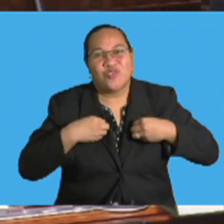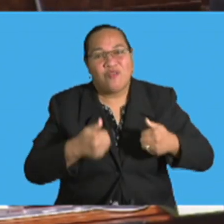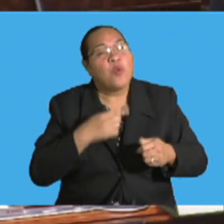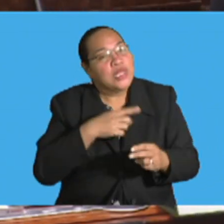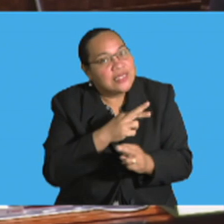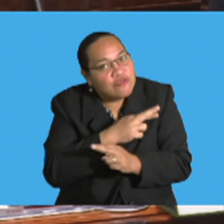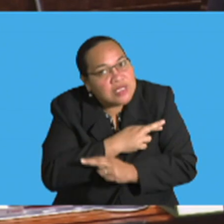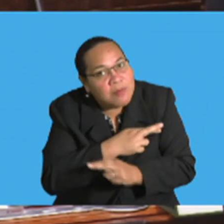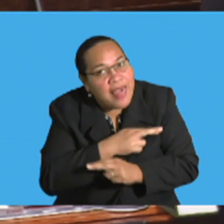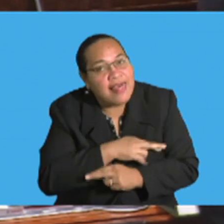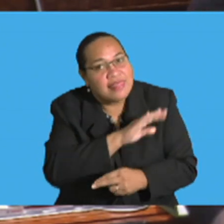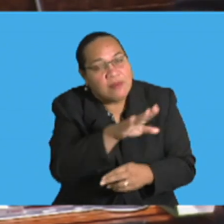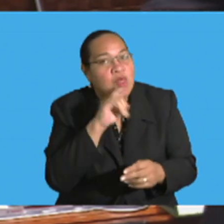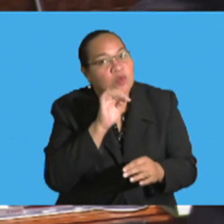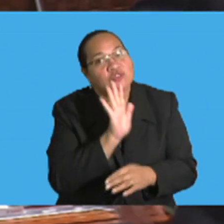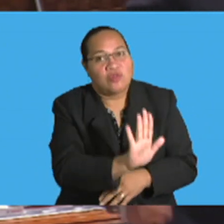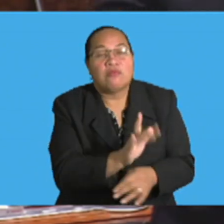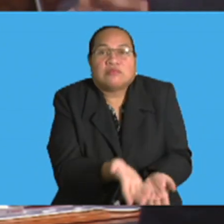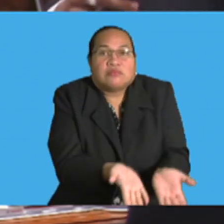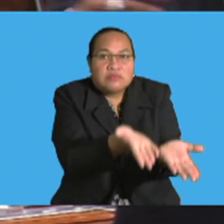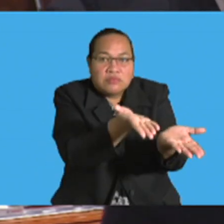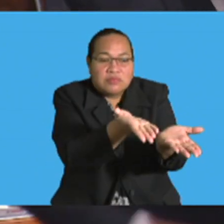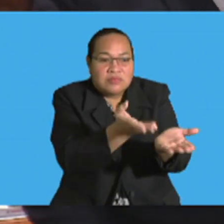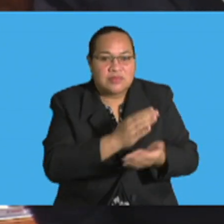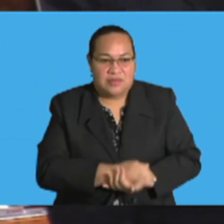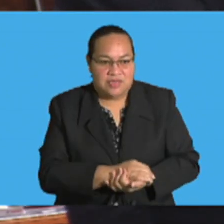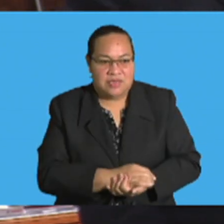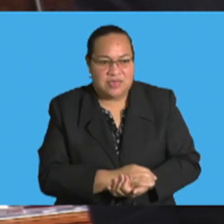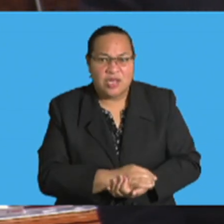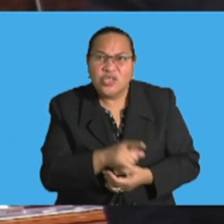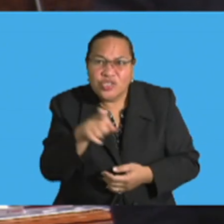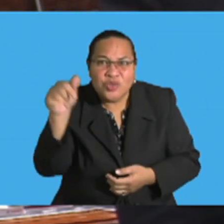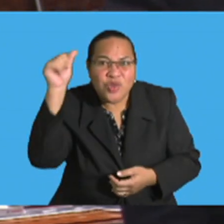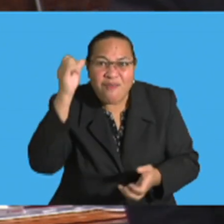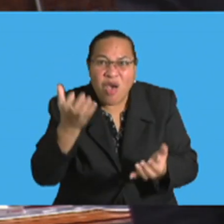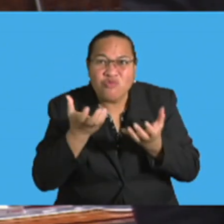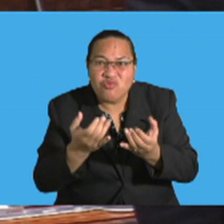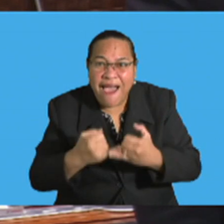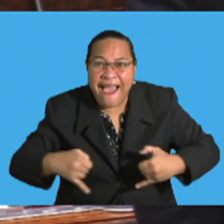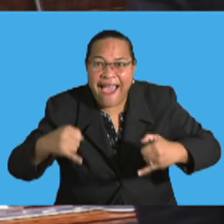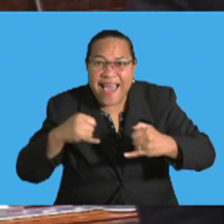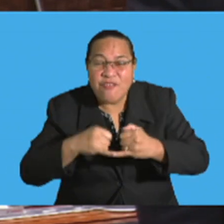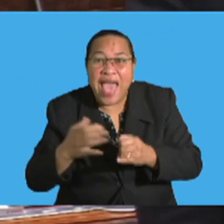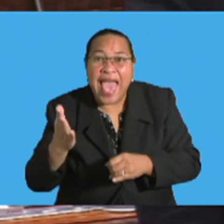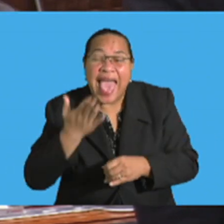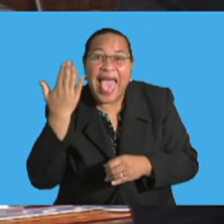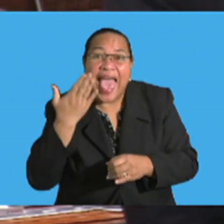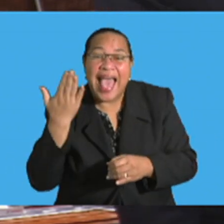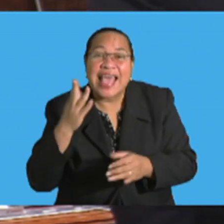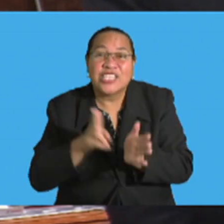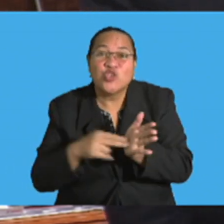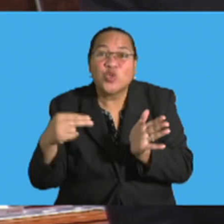that. We're not going to go and subsidize. Do you know how much Cook Islands subsidize Air New Zealand? Just for Air New Zealand to fly to Cook